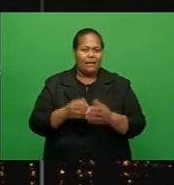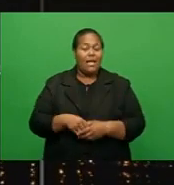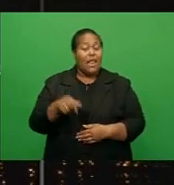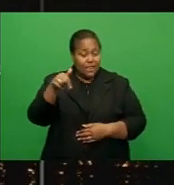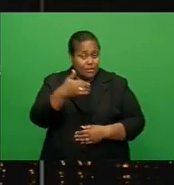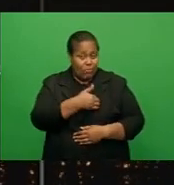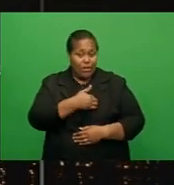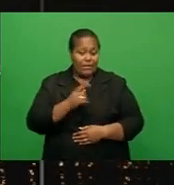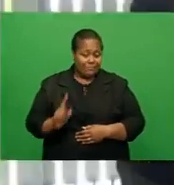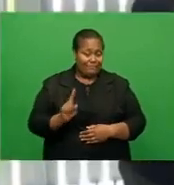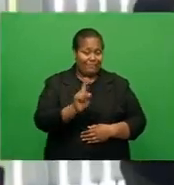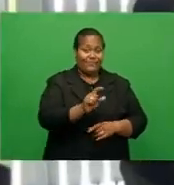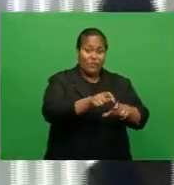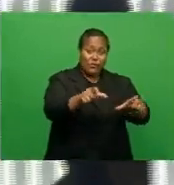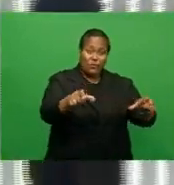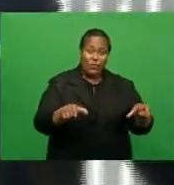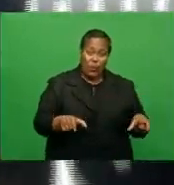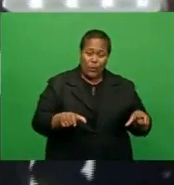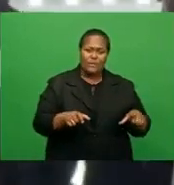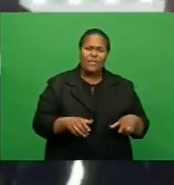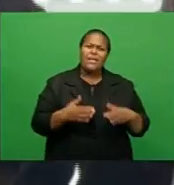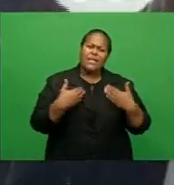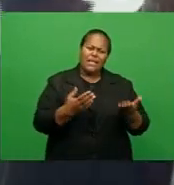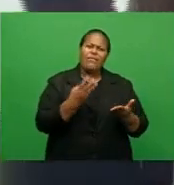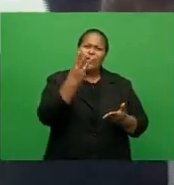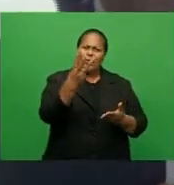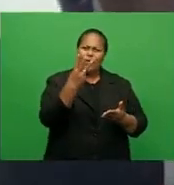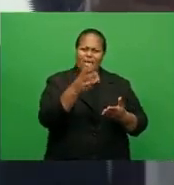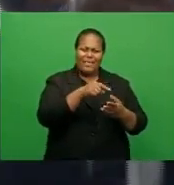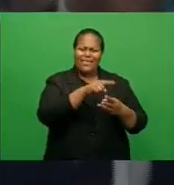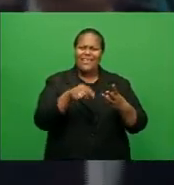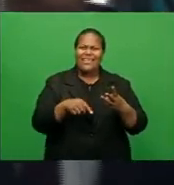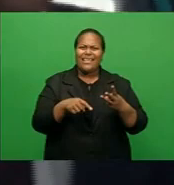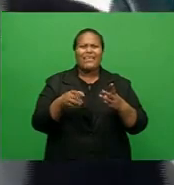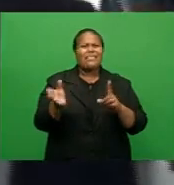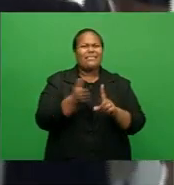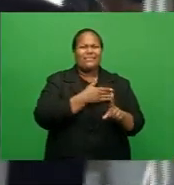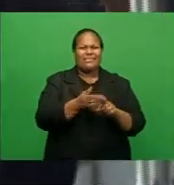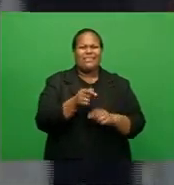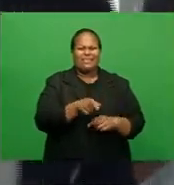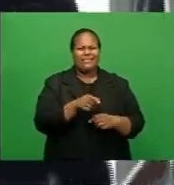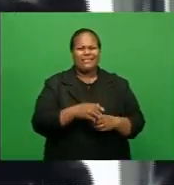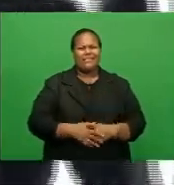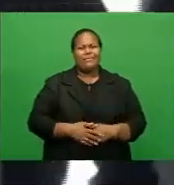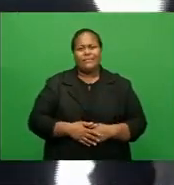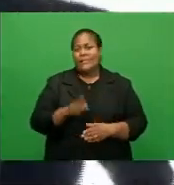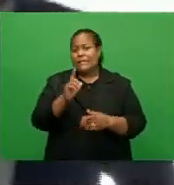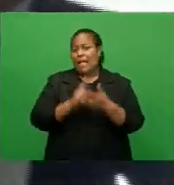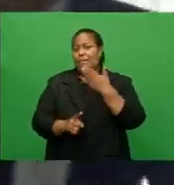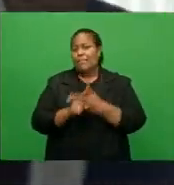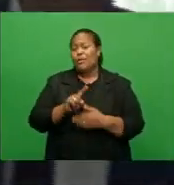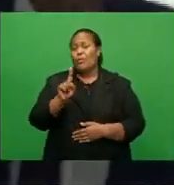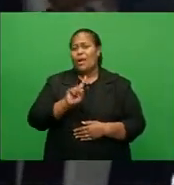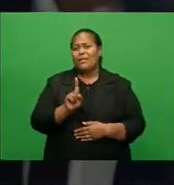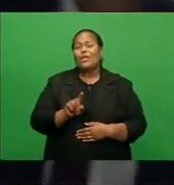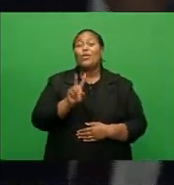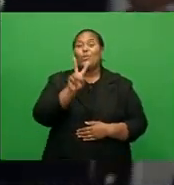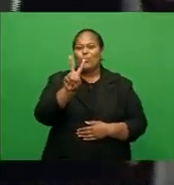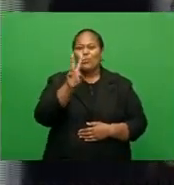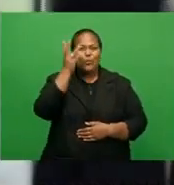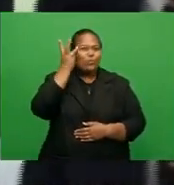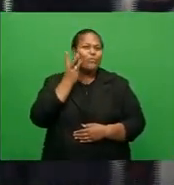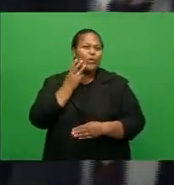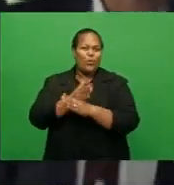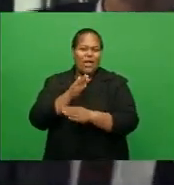this morning. Farid is charged with 3 counts of indecent assault. It's alleged that he committed the offences against 2 female employees